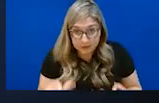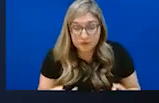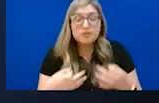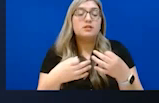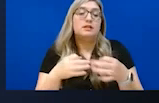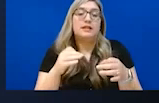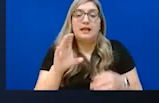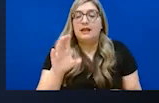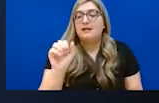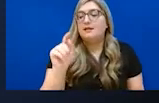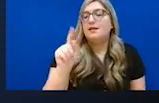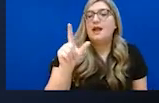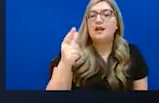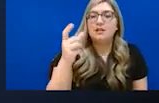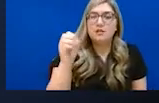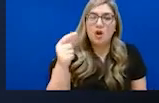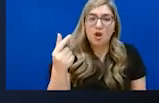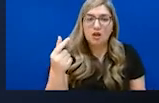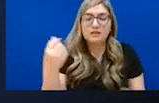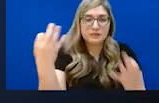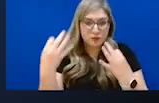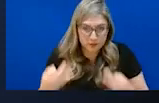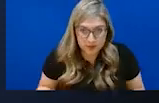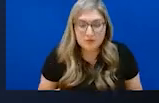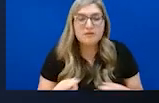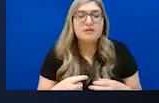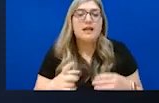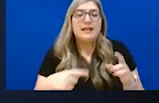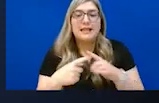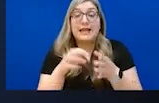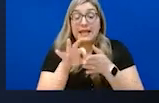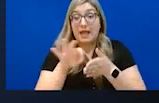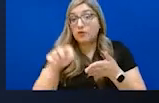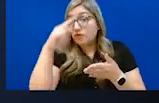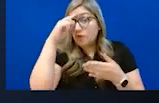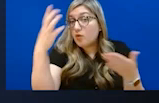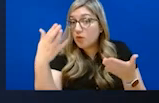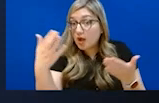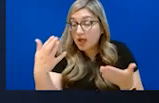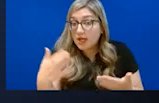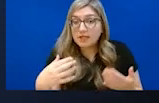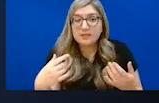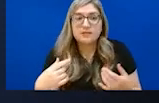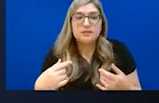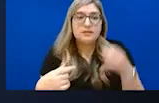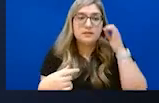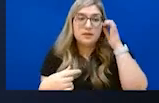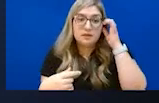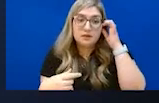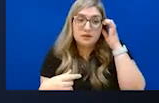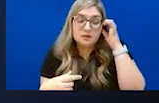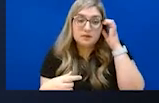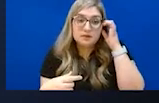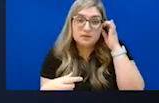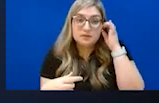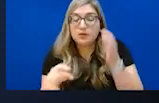right below that, where it says that this counts for CSU GED in social sciences at Fresno City.